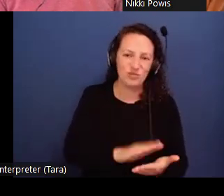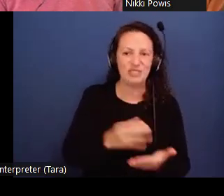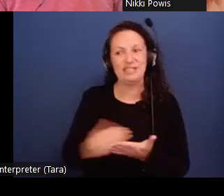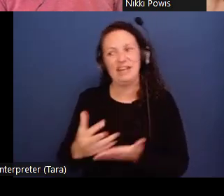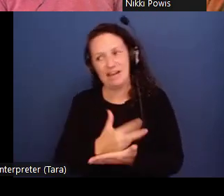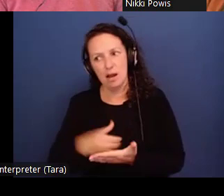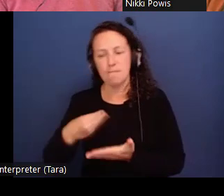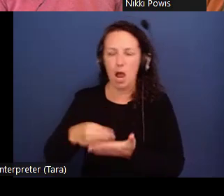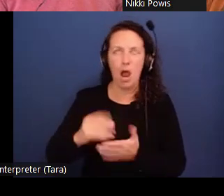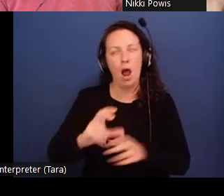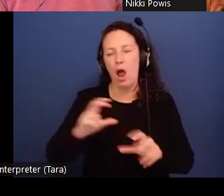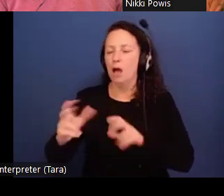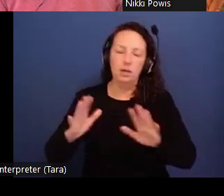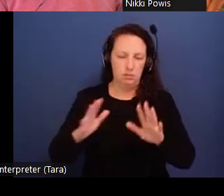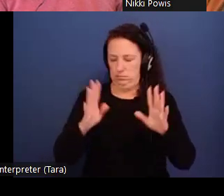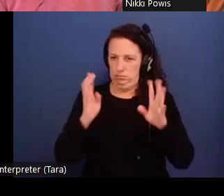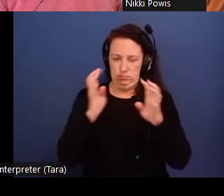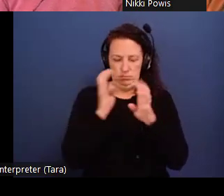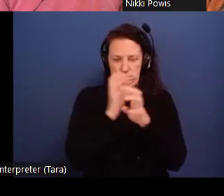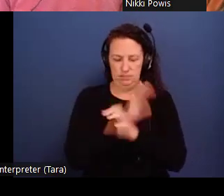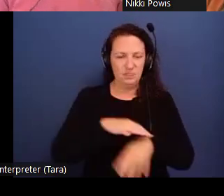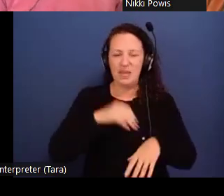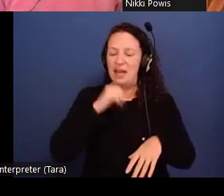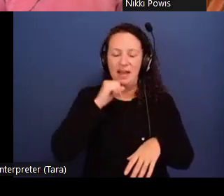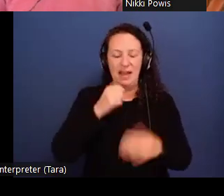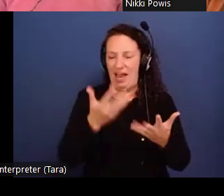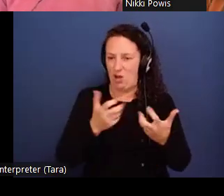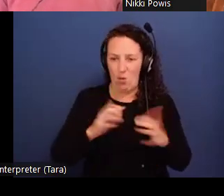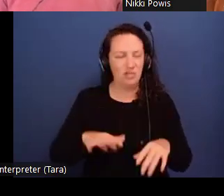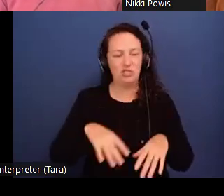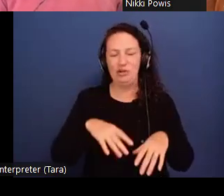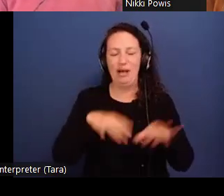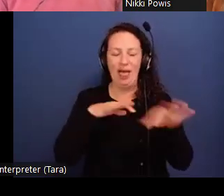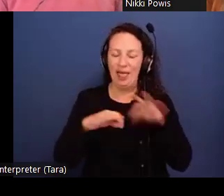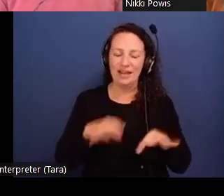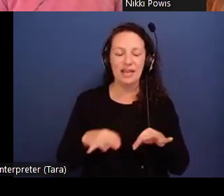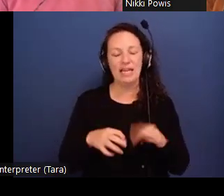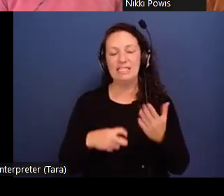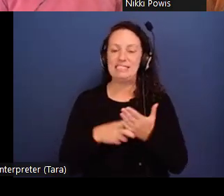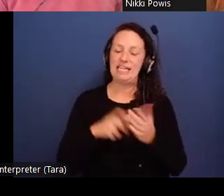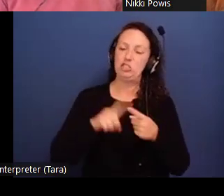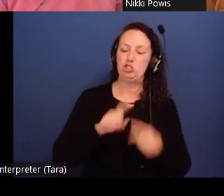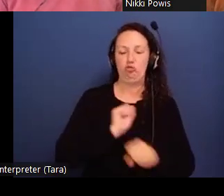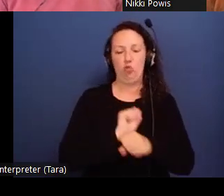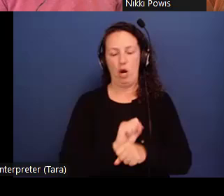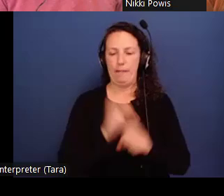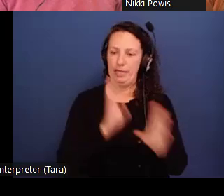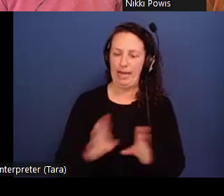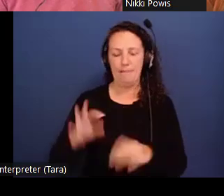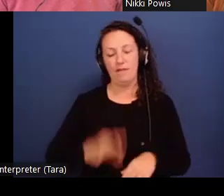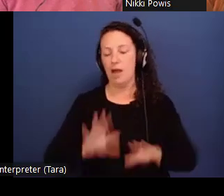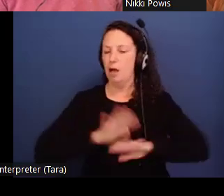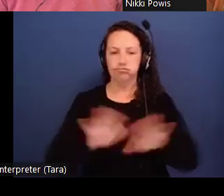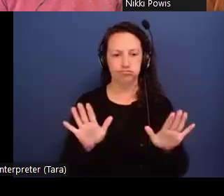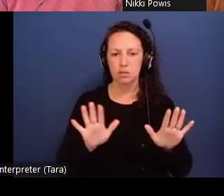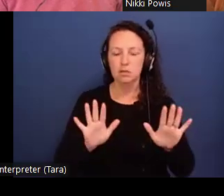like Aarti, it's very complicated. I'm not going to go into a whole ticket to work benefit planning thing here, but